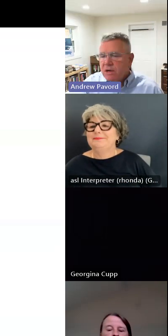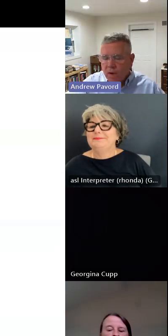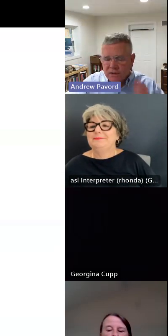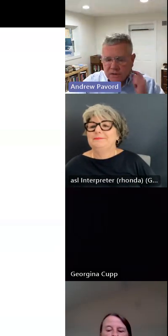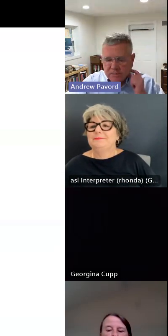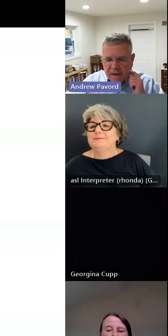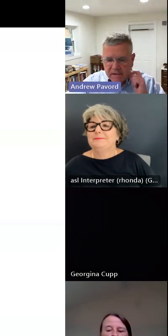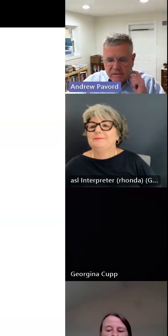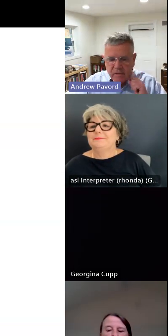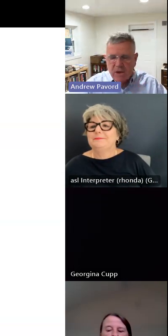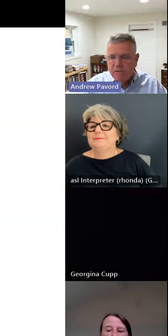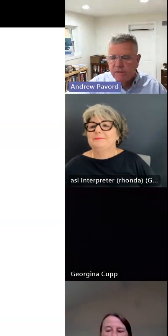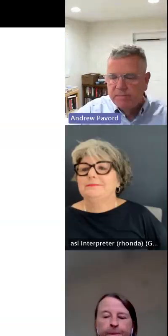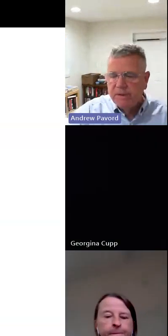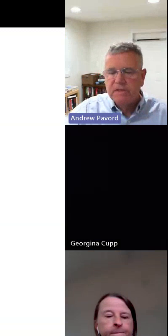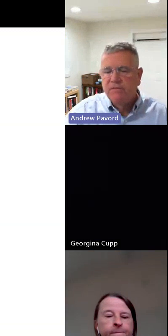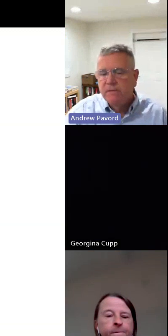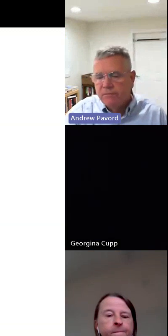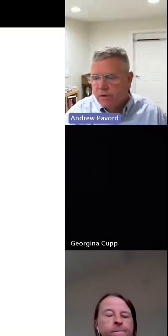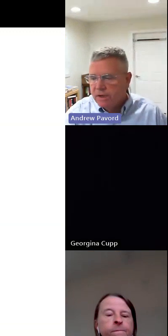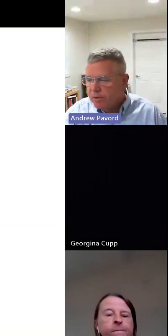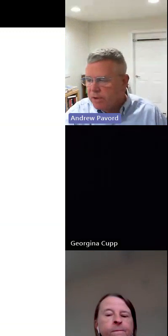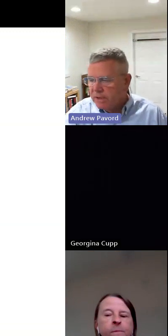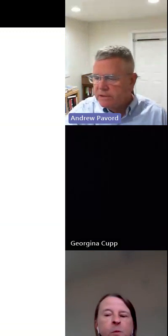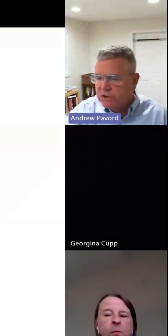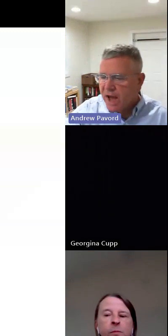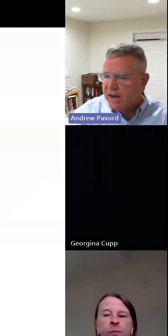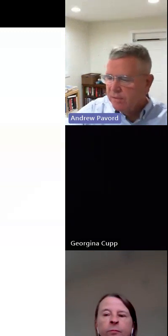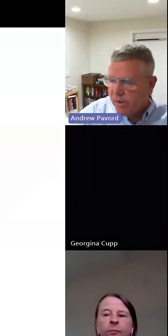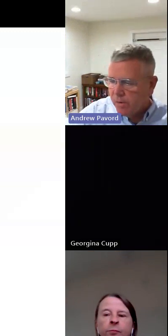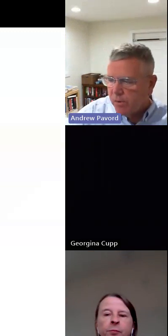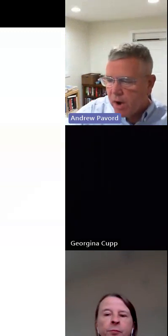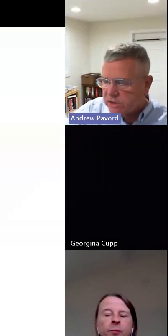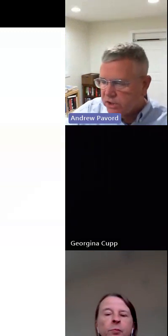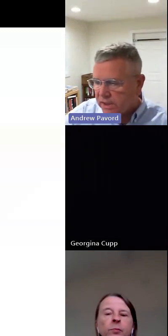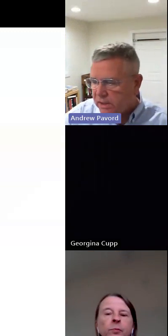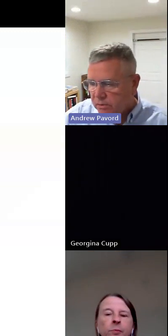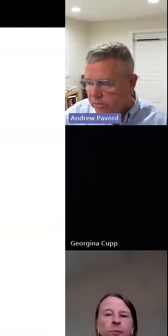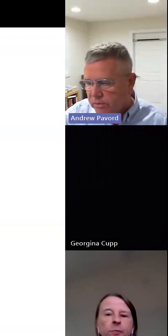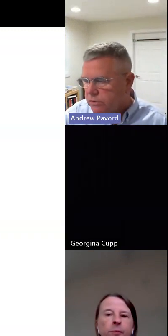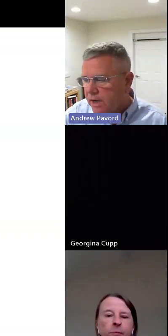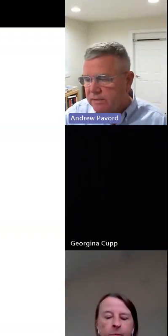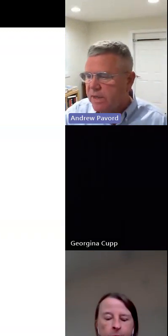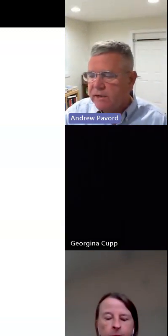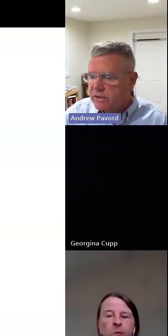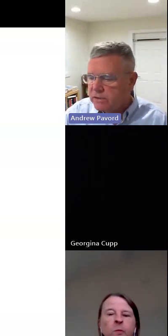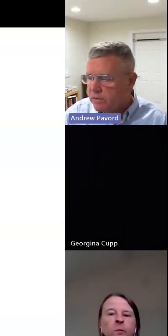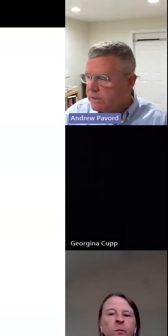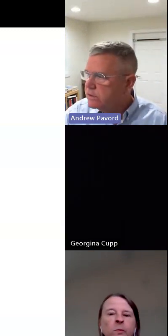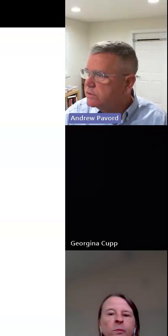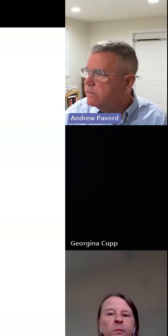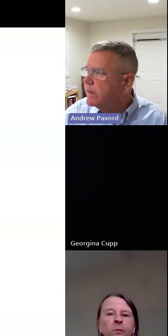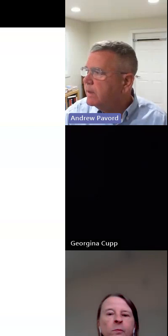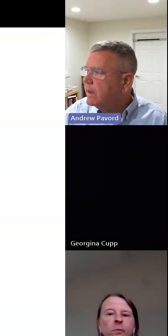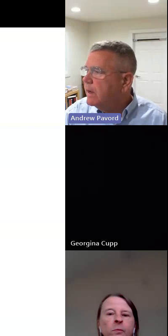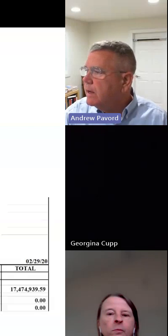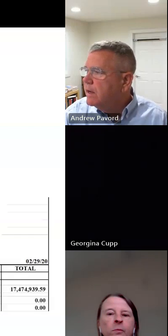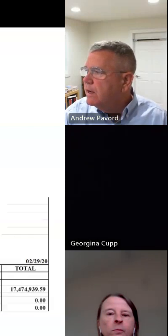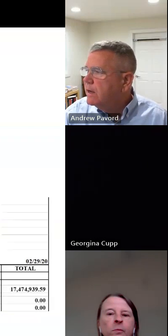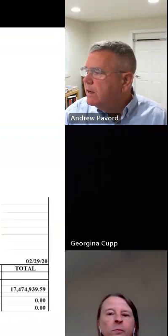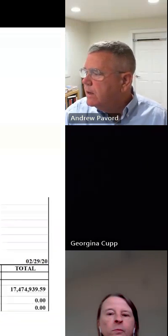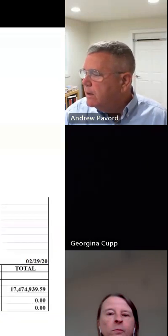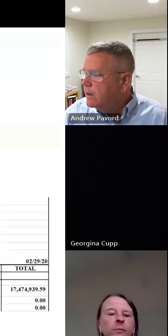if there's any questions about anything we're covering, please feel free to put it in the chat, and we're watching it, and we'll try to address the questions.